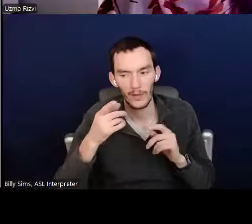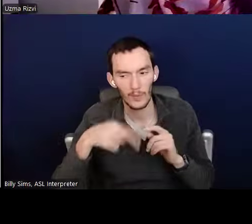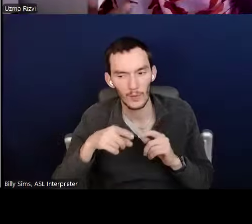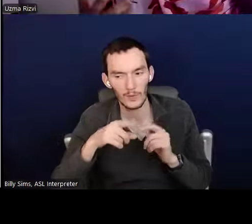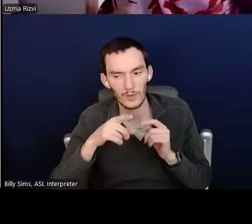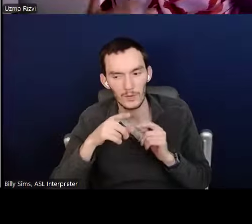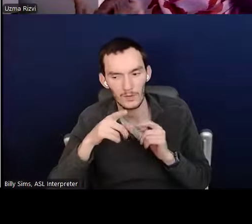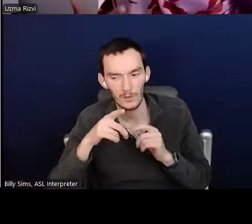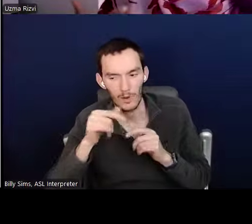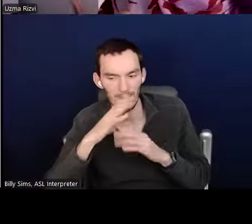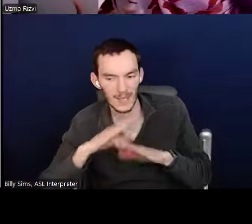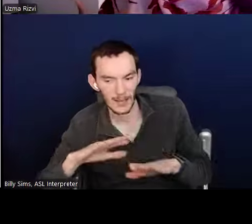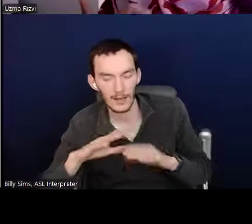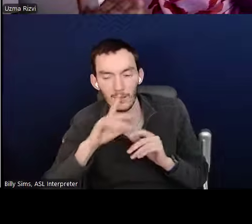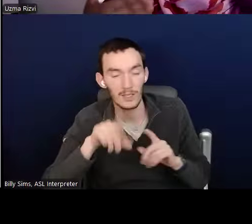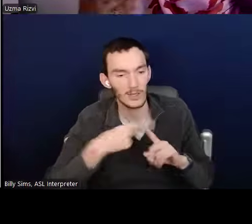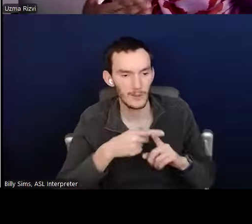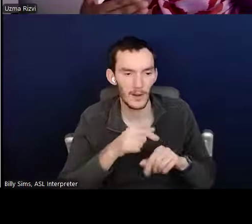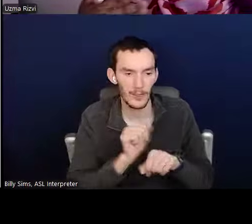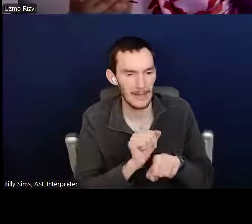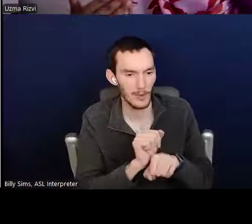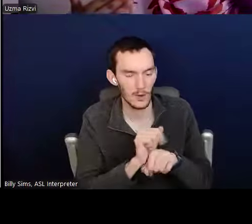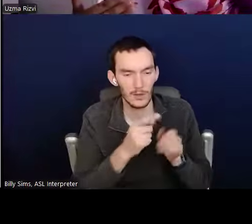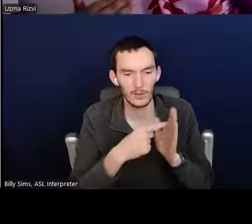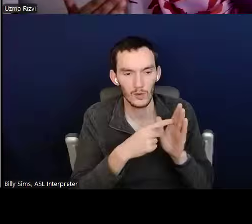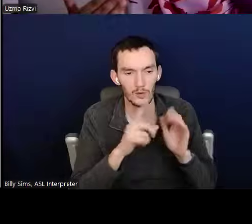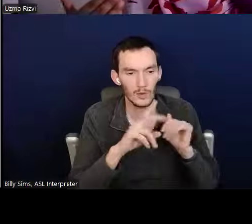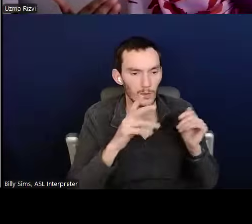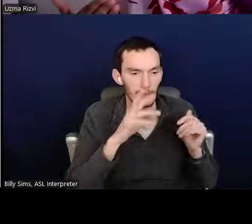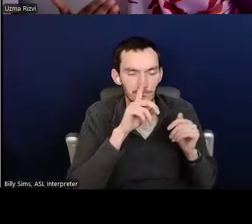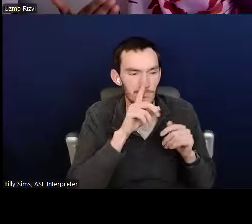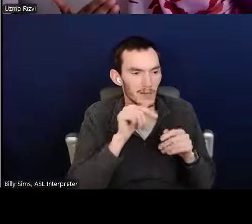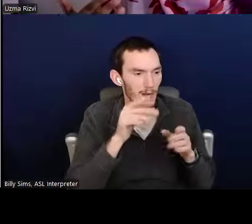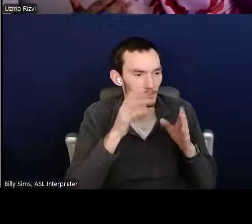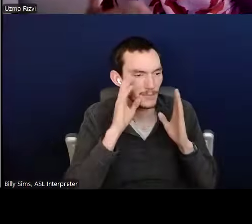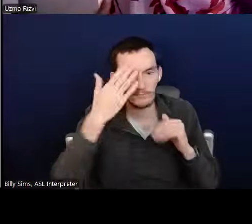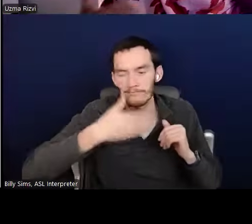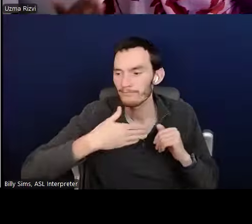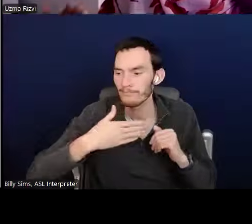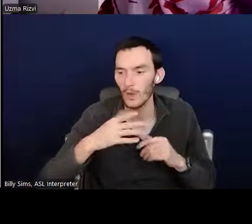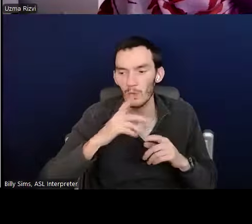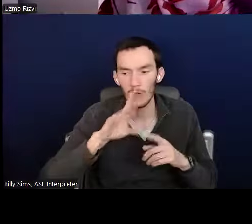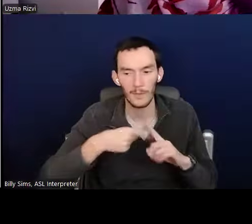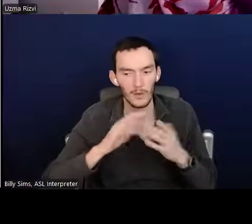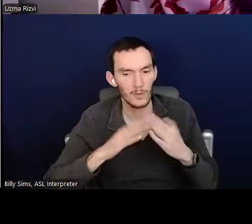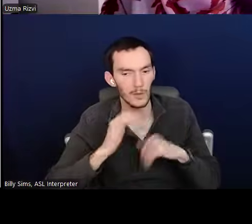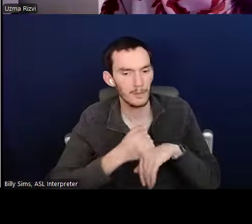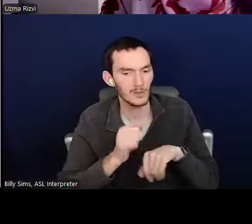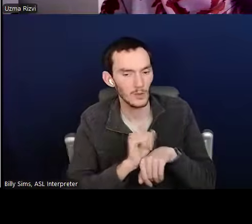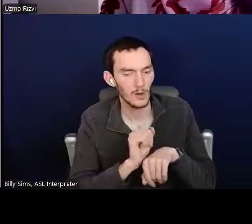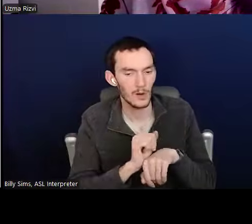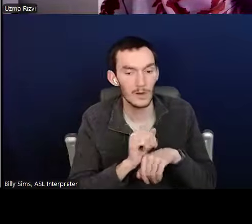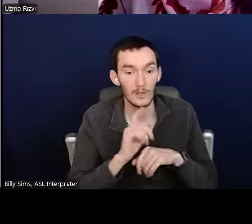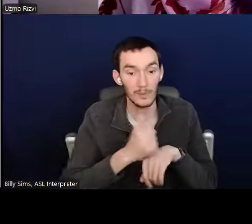labor and it effectively demonstrates where our blinders are when we speak of doing community-based work. Based on 6 years of engaged